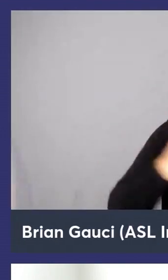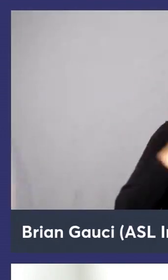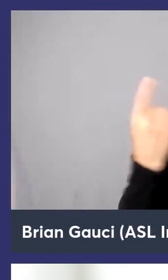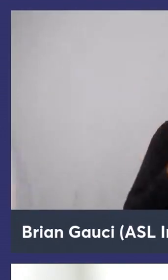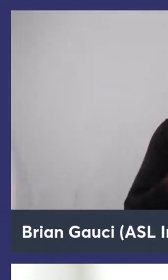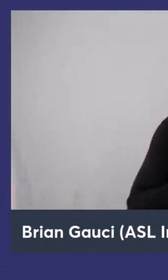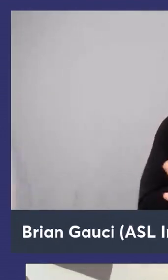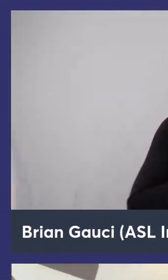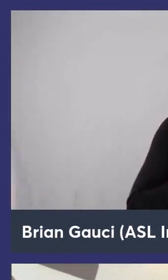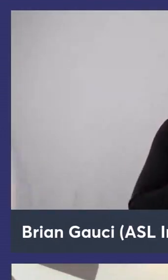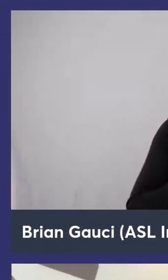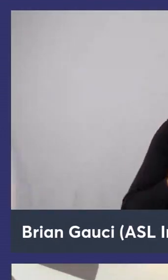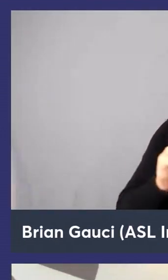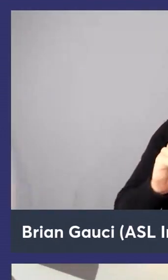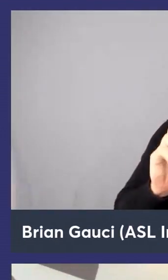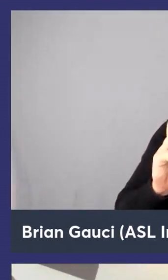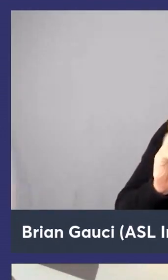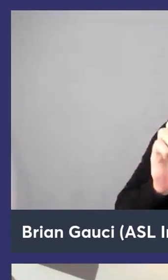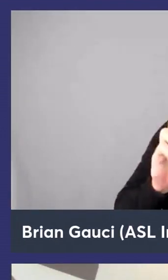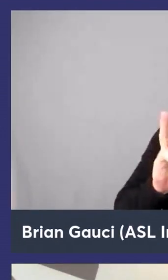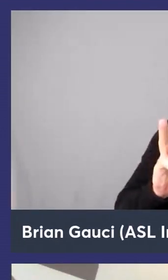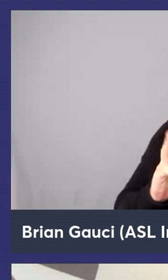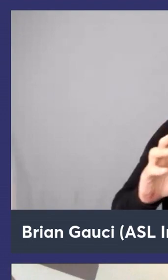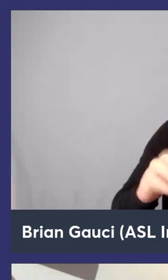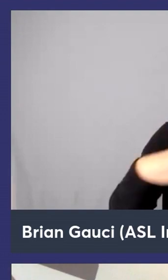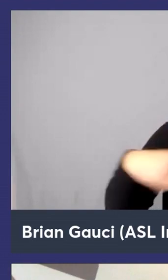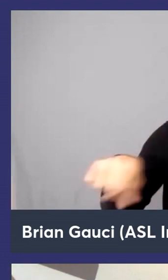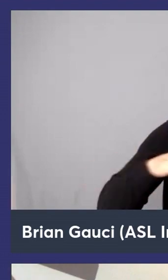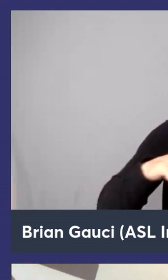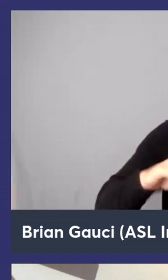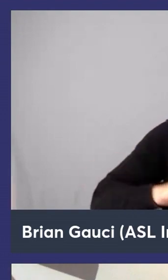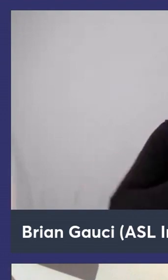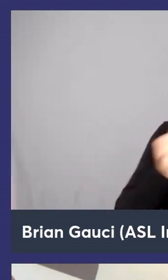went GA on the 25th, and